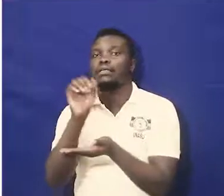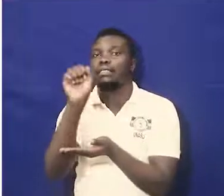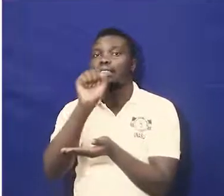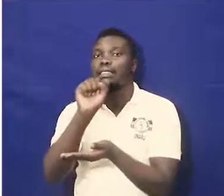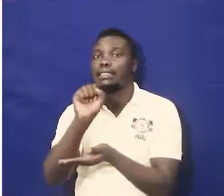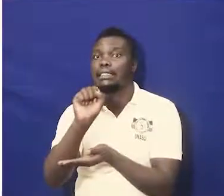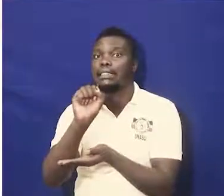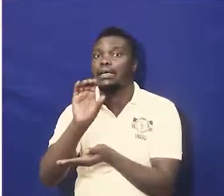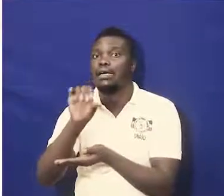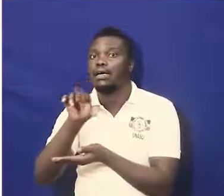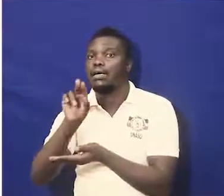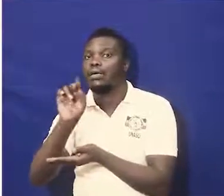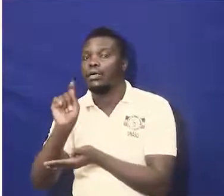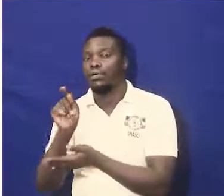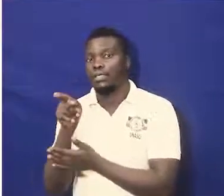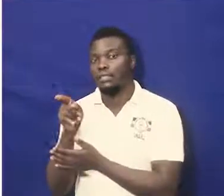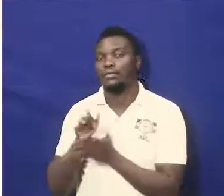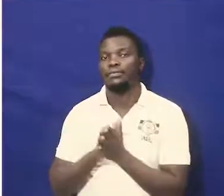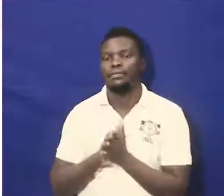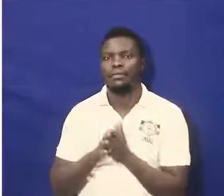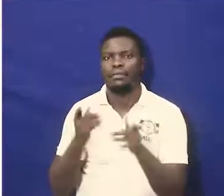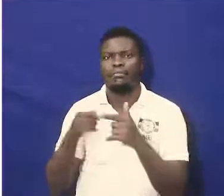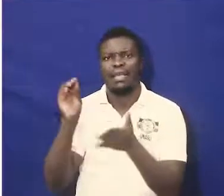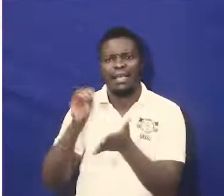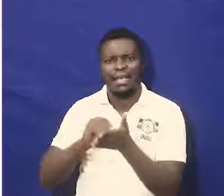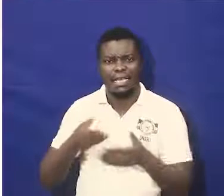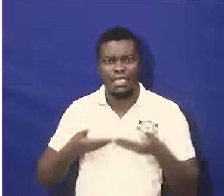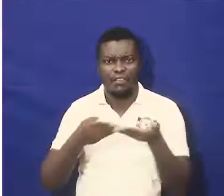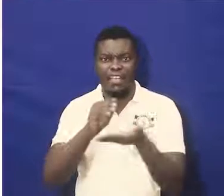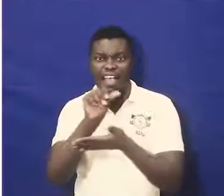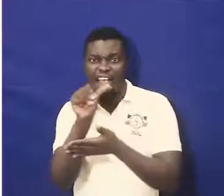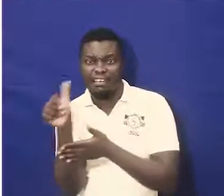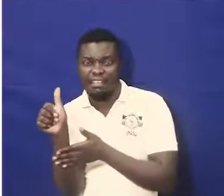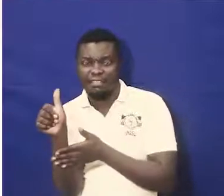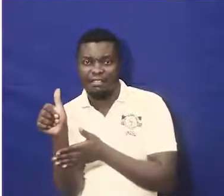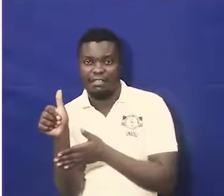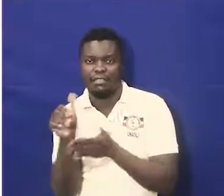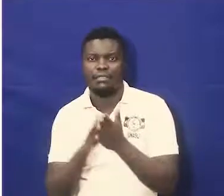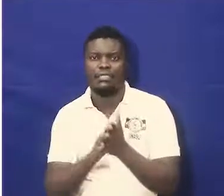and we are also given another figure,